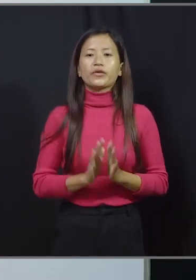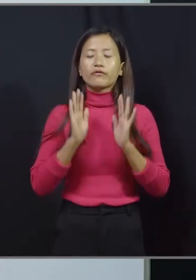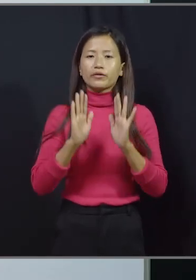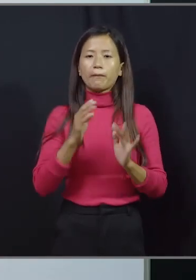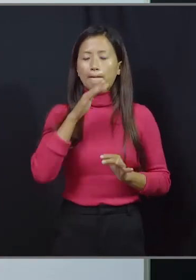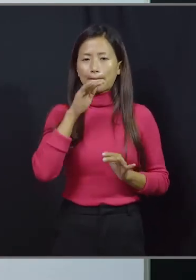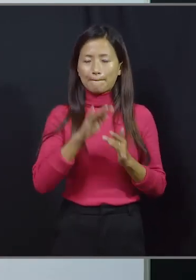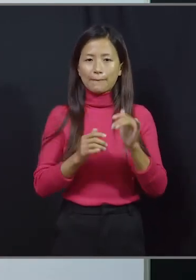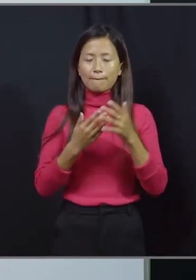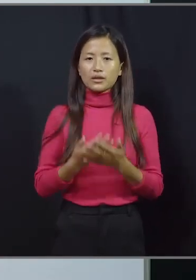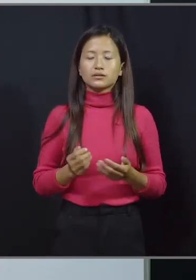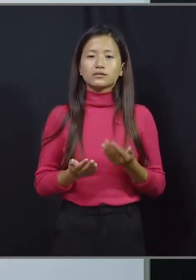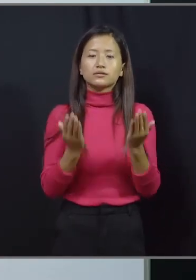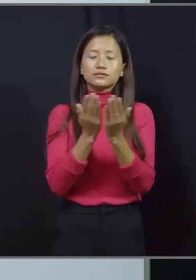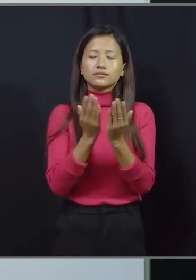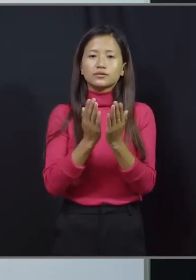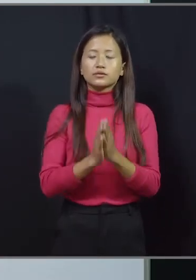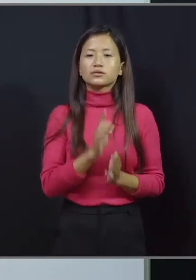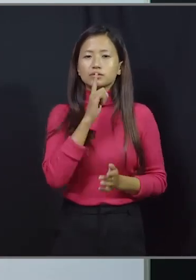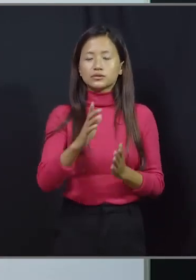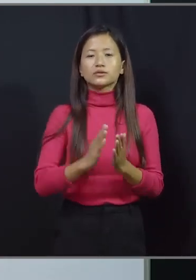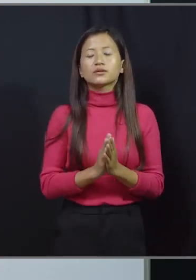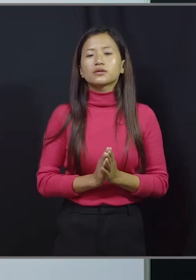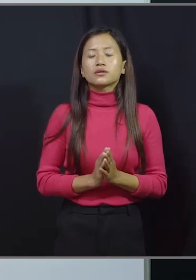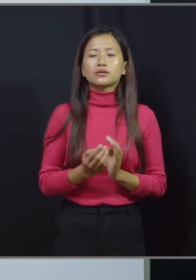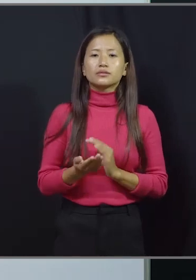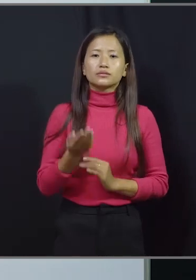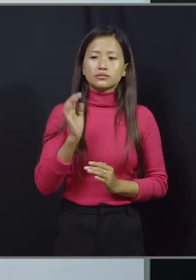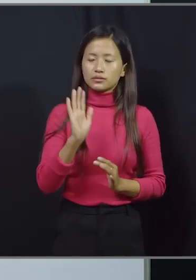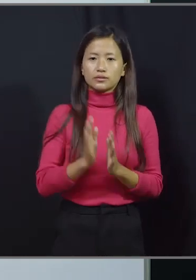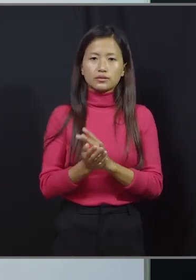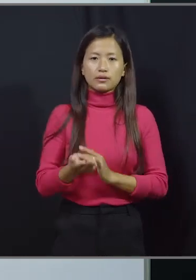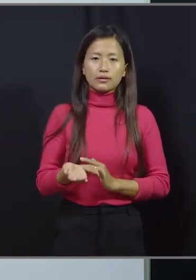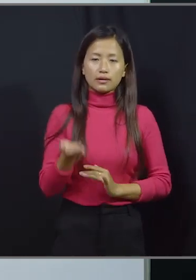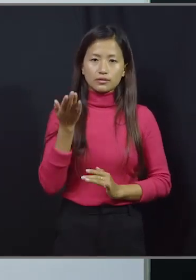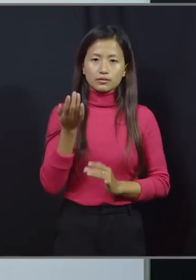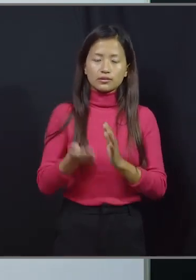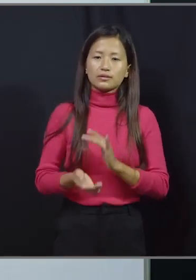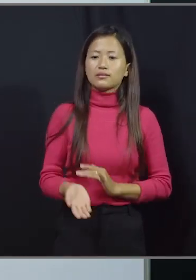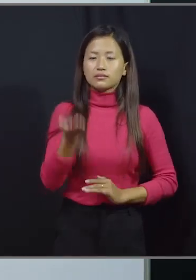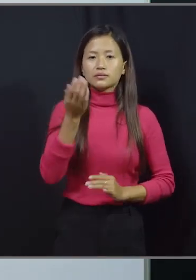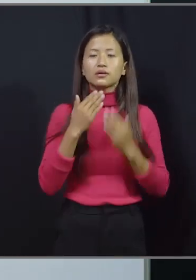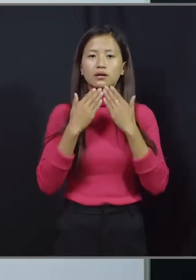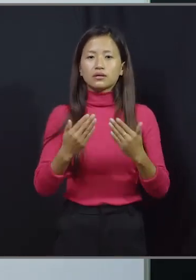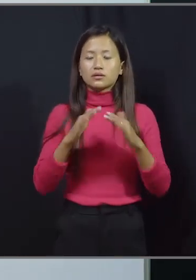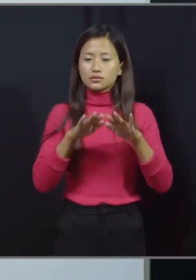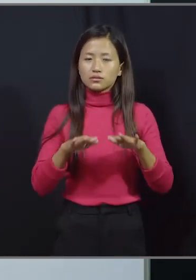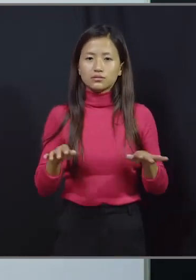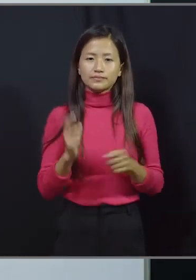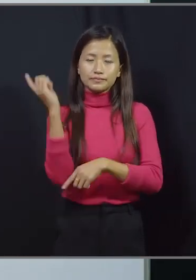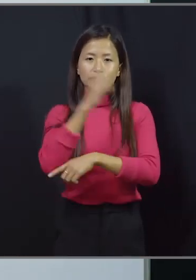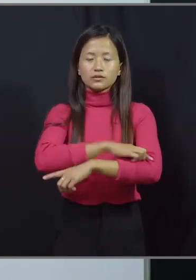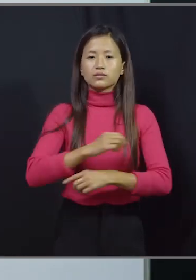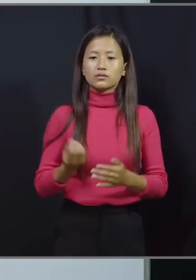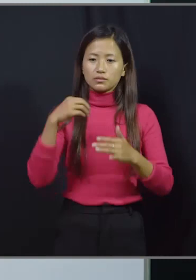very much sure that you have already studied this chapter in your high school days. So I will